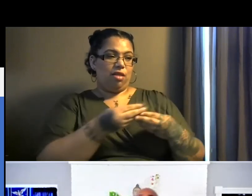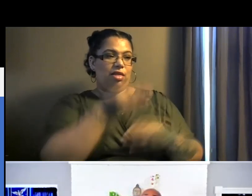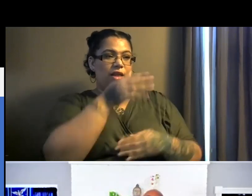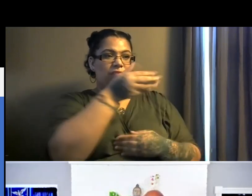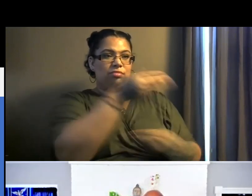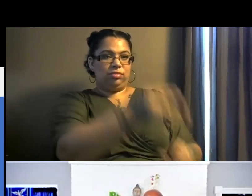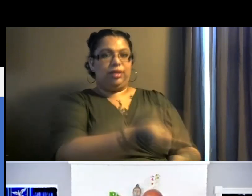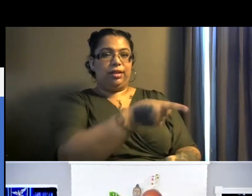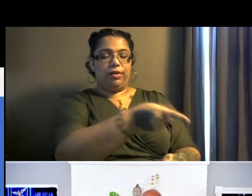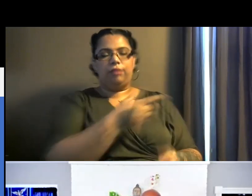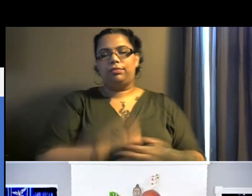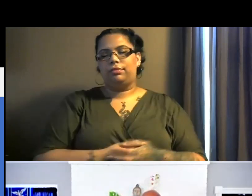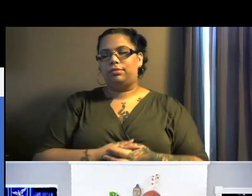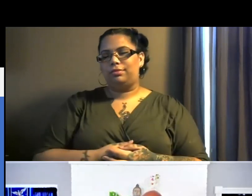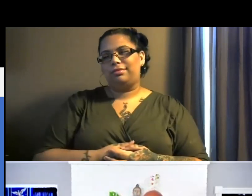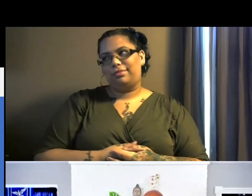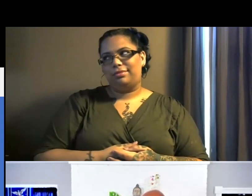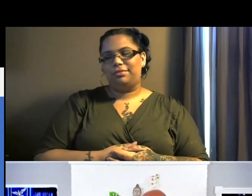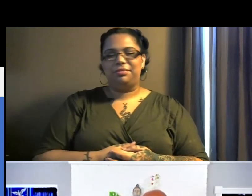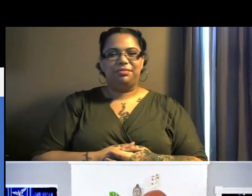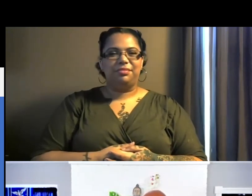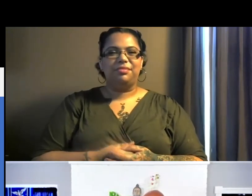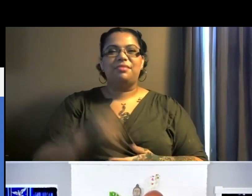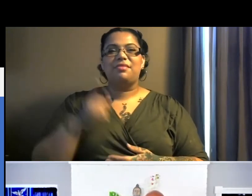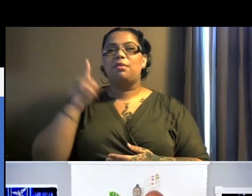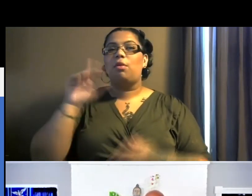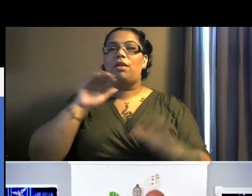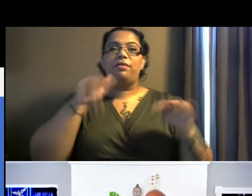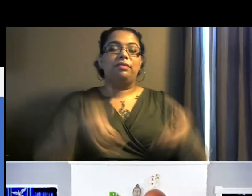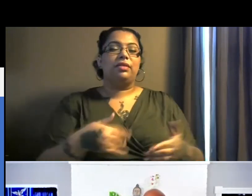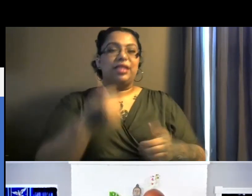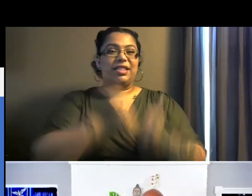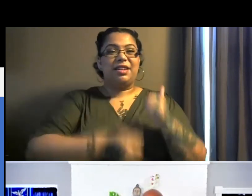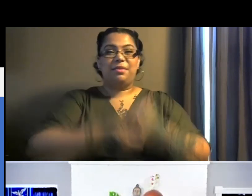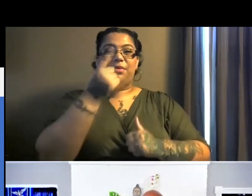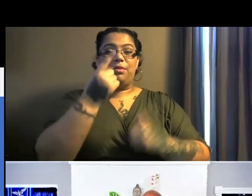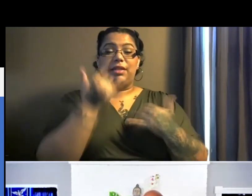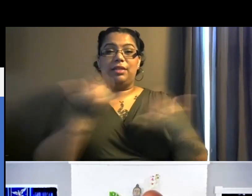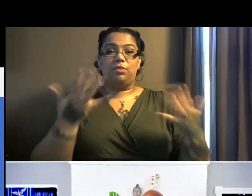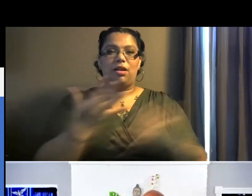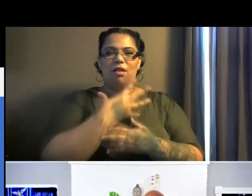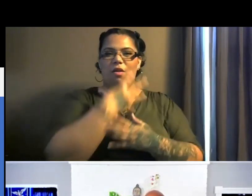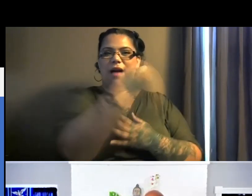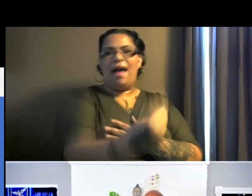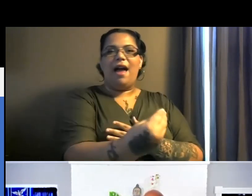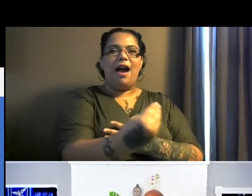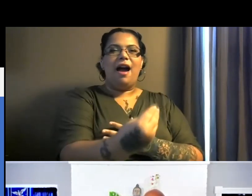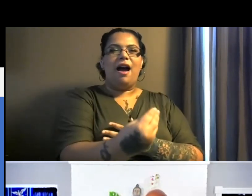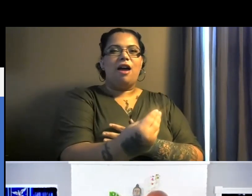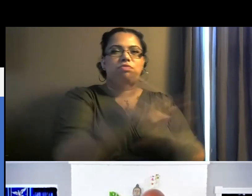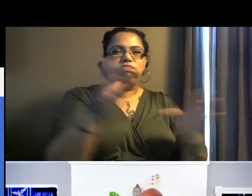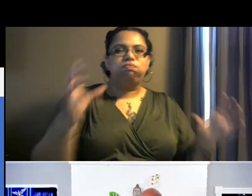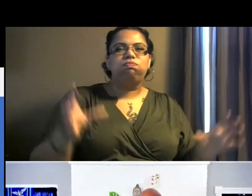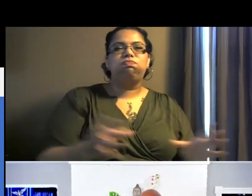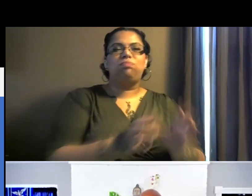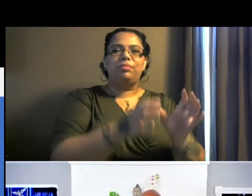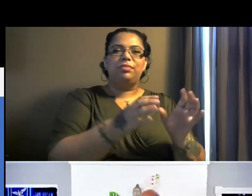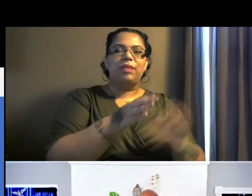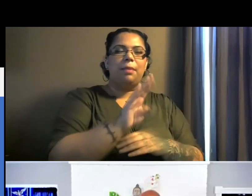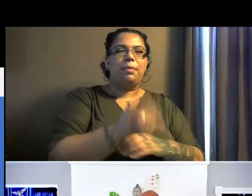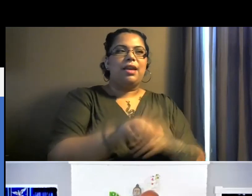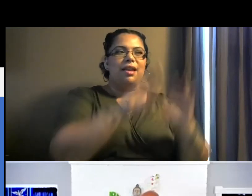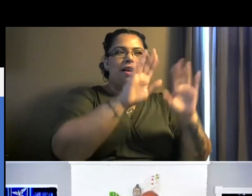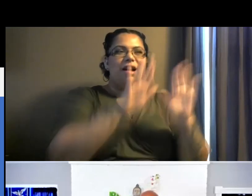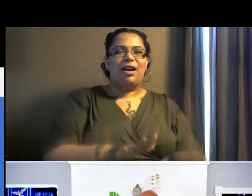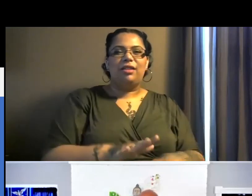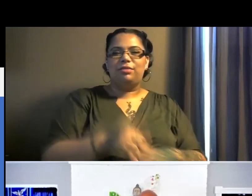So Tracy's invitation to everyone today is to go out and be your awesome selves. Don't open your mail and leave